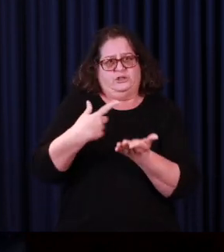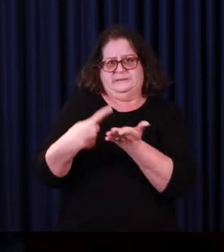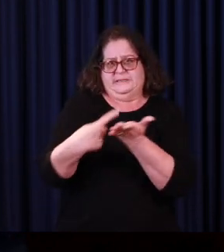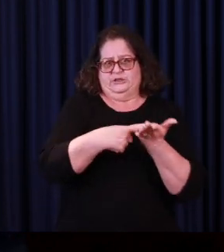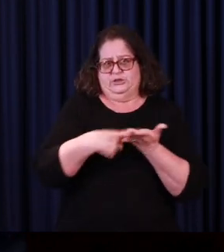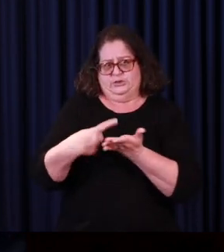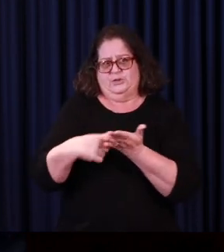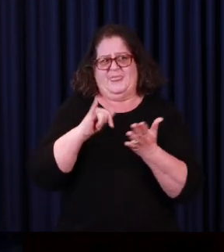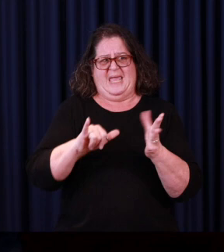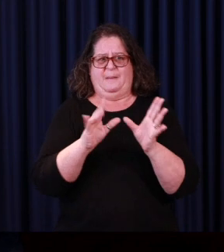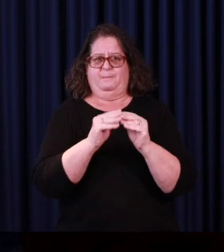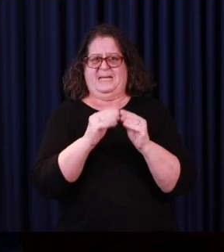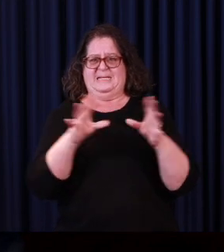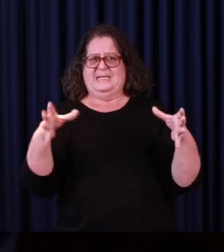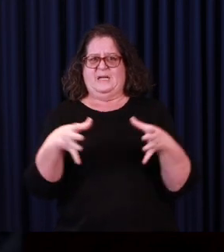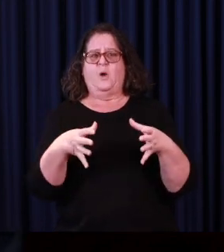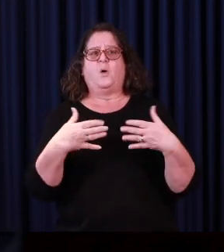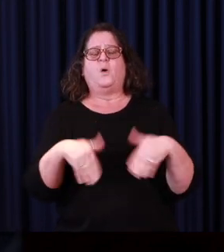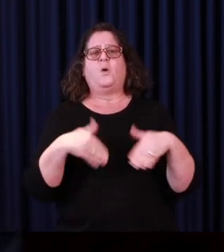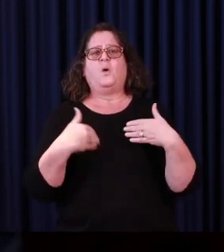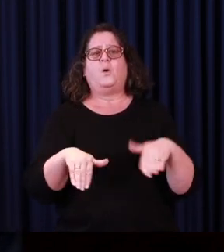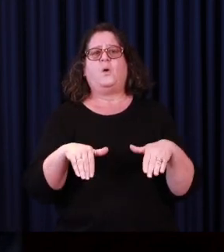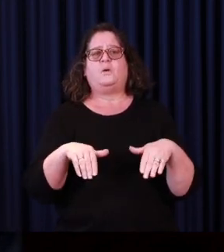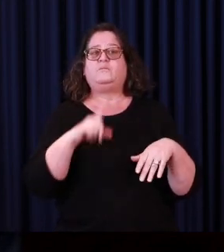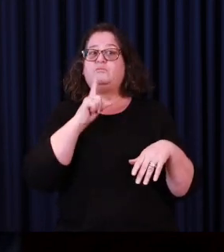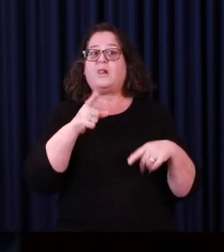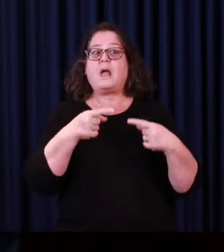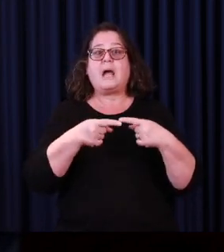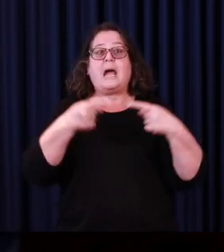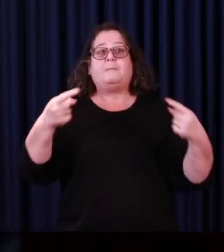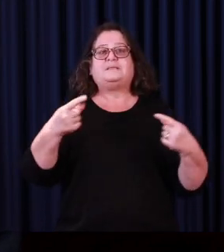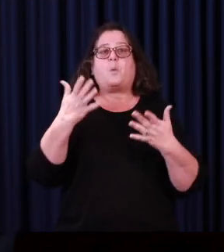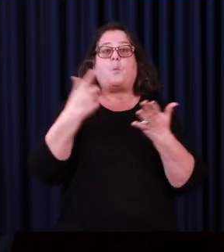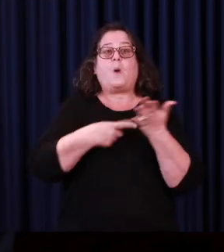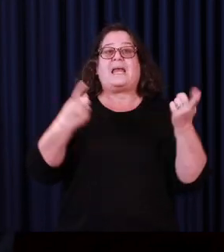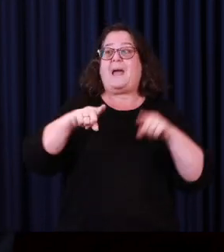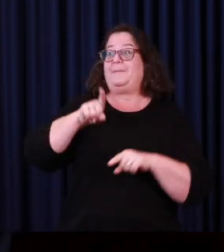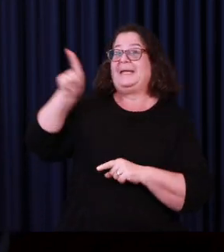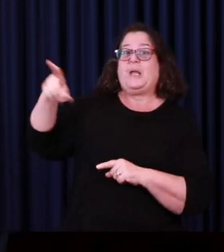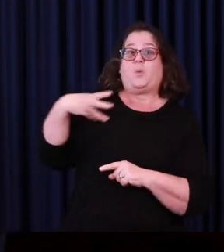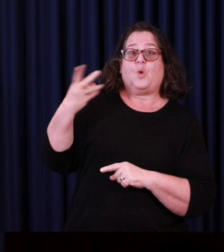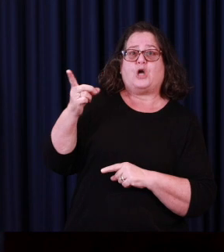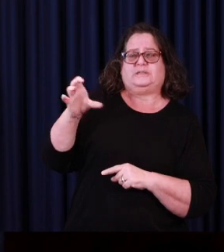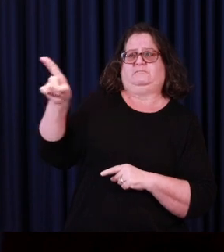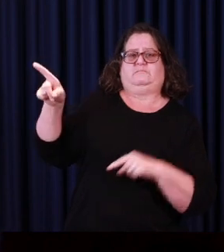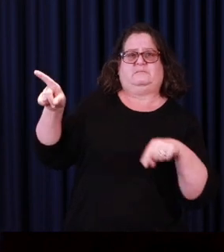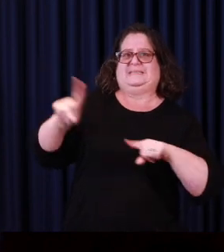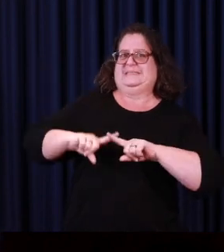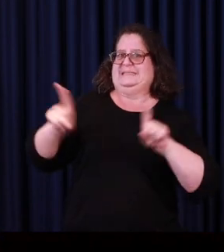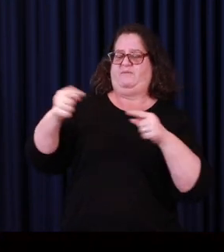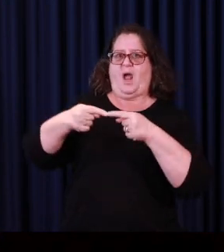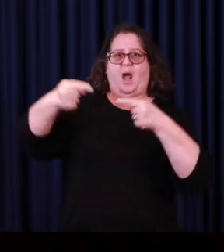meeting was in stark contrast to the violent and destructive rioting at our nation's capital just 2